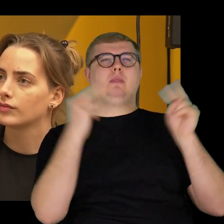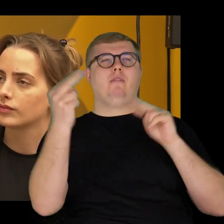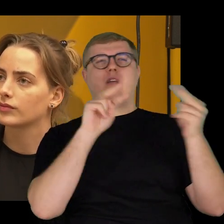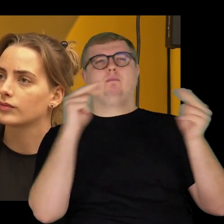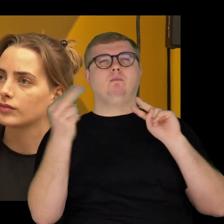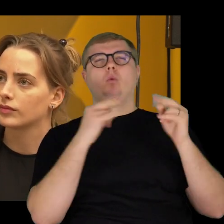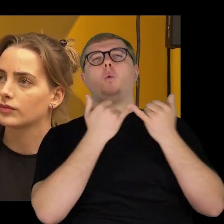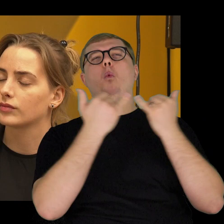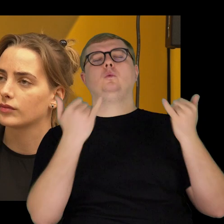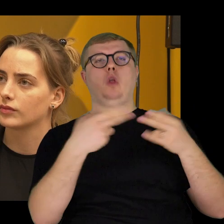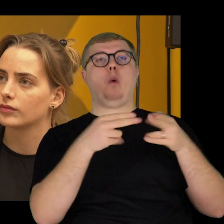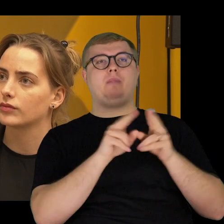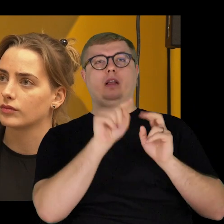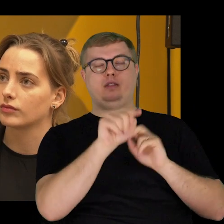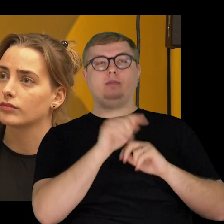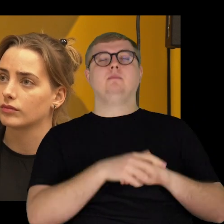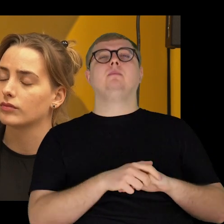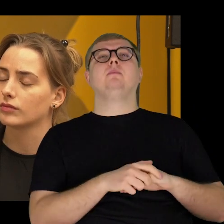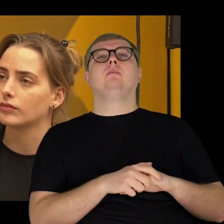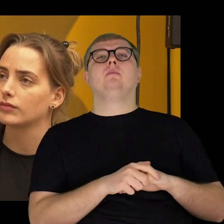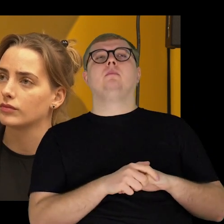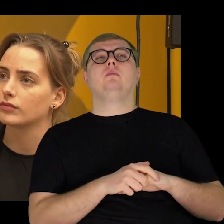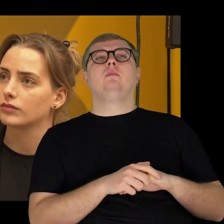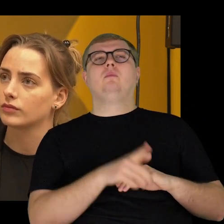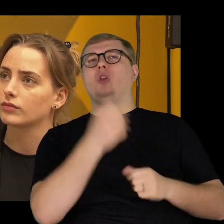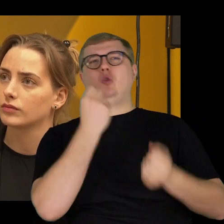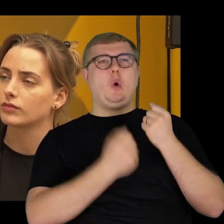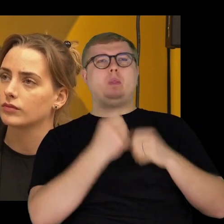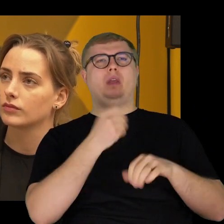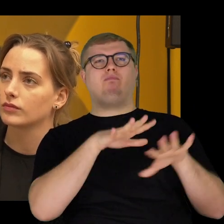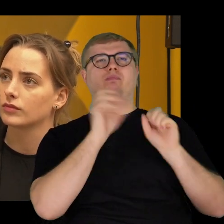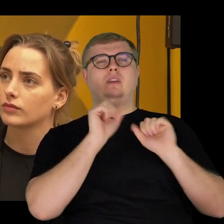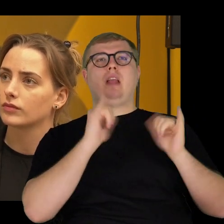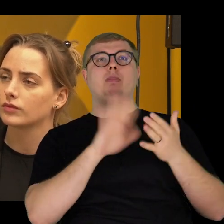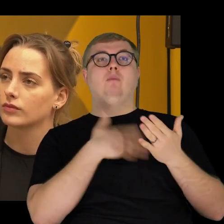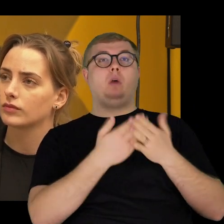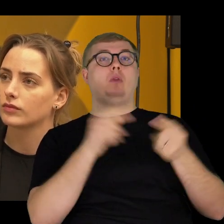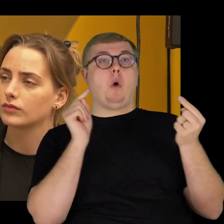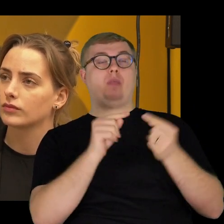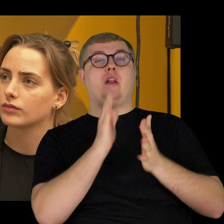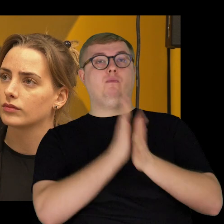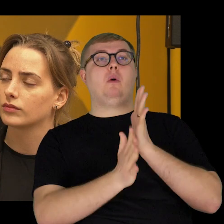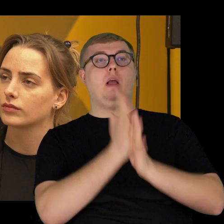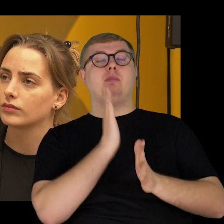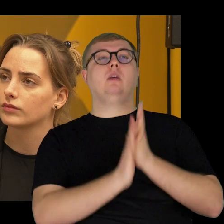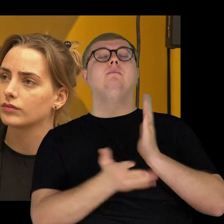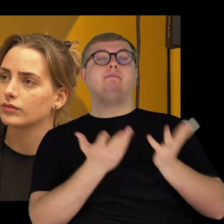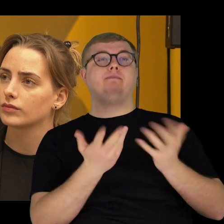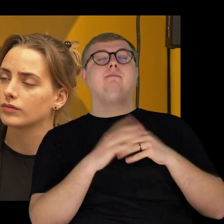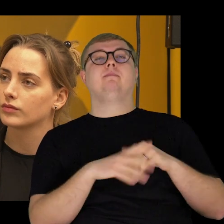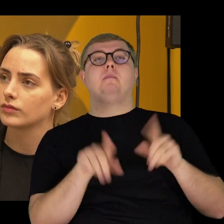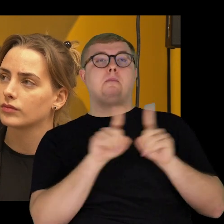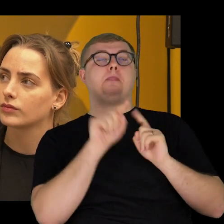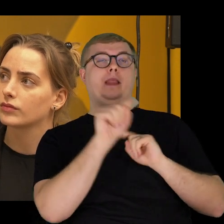on a different object, being so difficult as a war conflict, and so basically